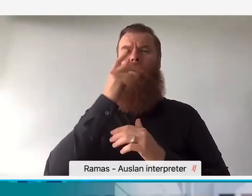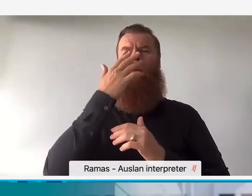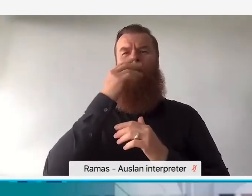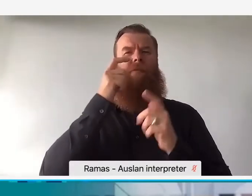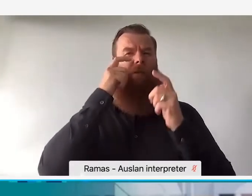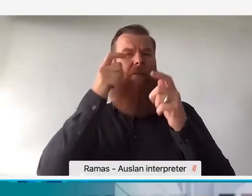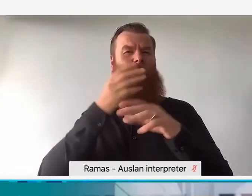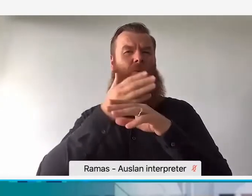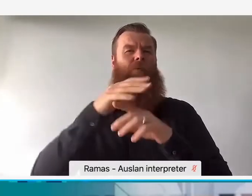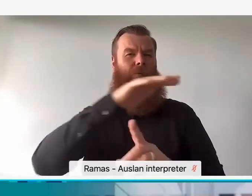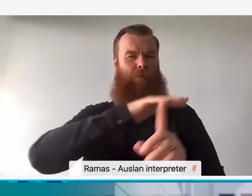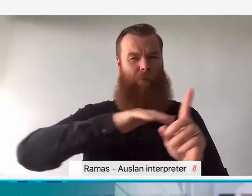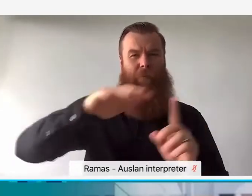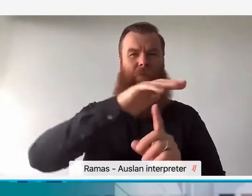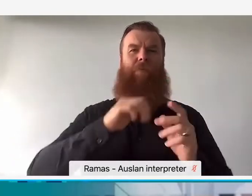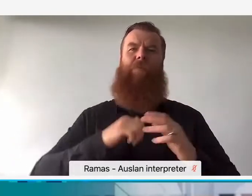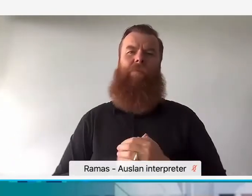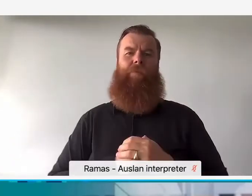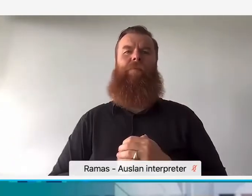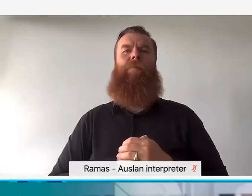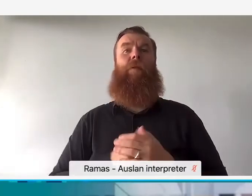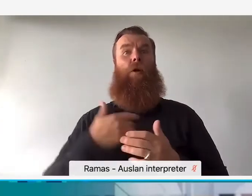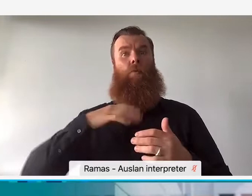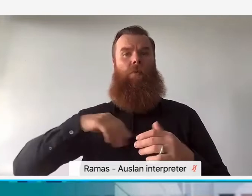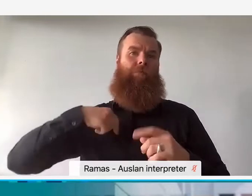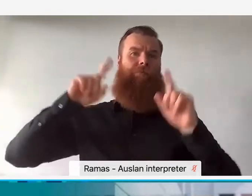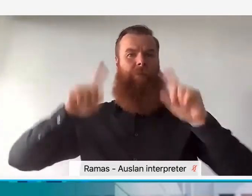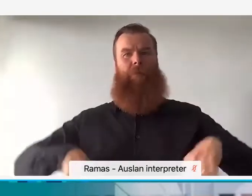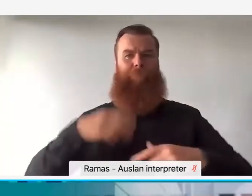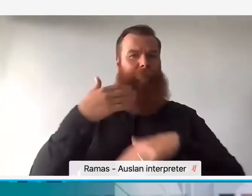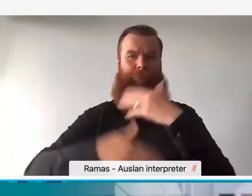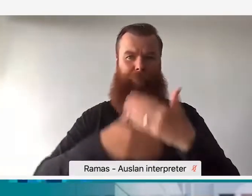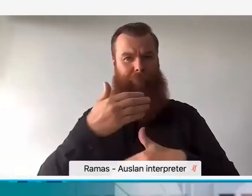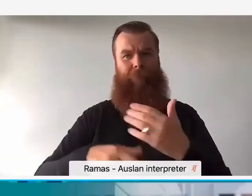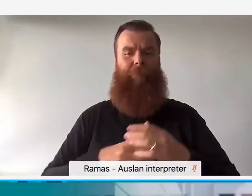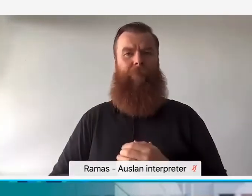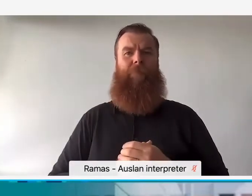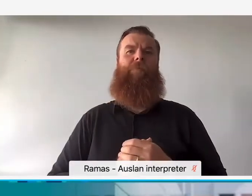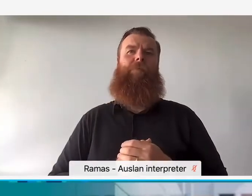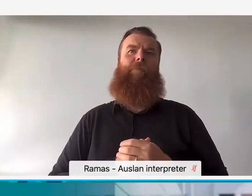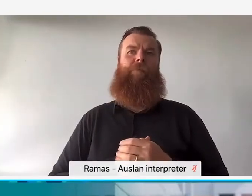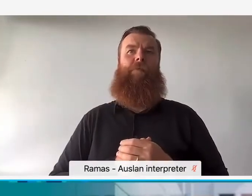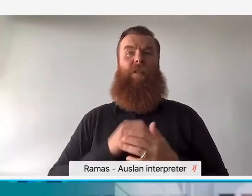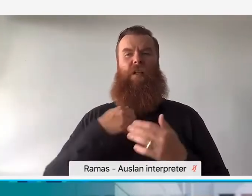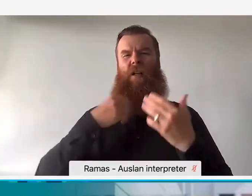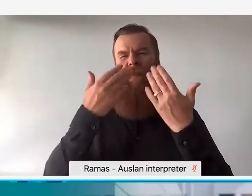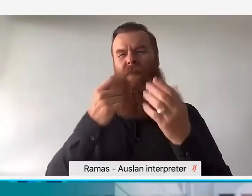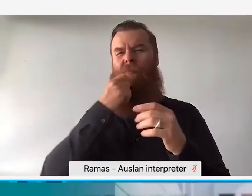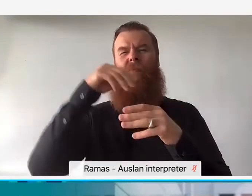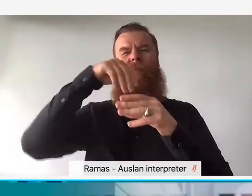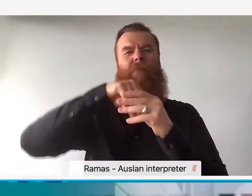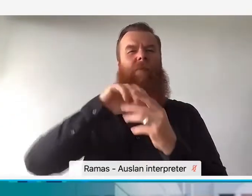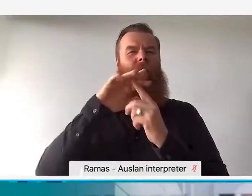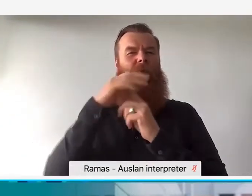Just a bit of context before we launch in also is I just want to remind everyone who may not be familiar with all